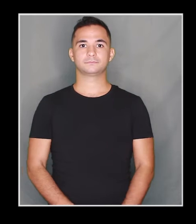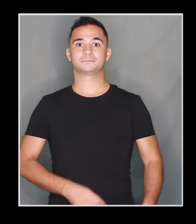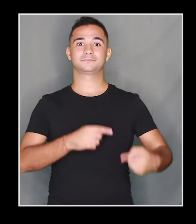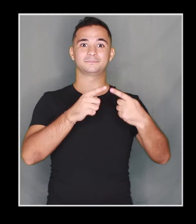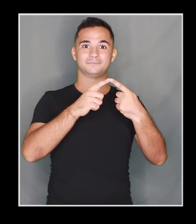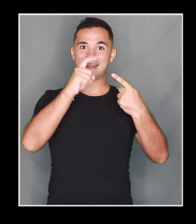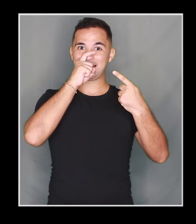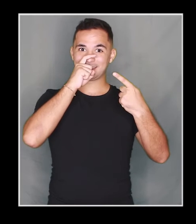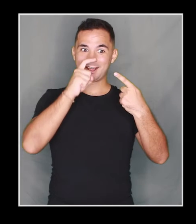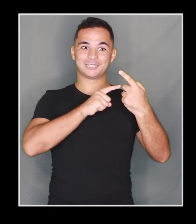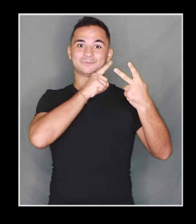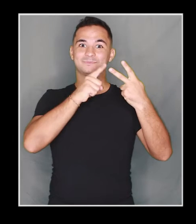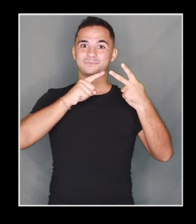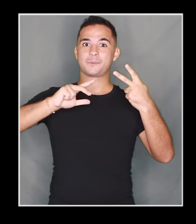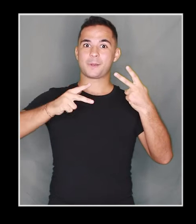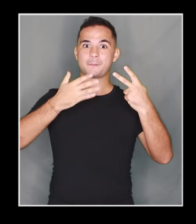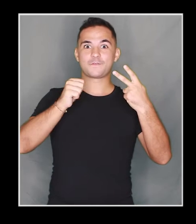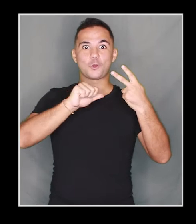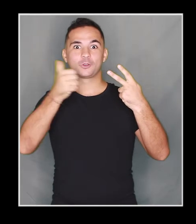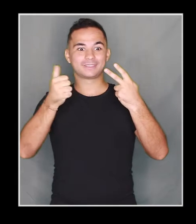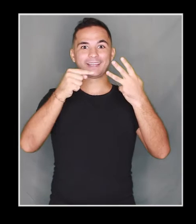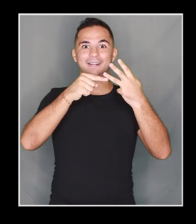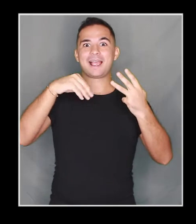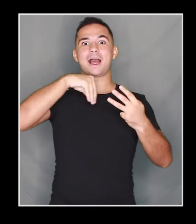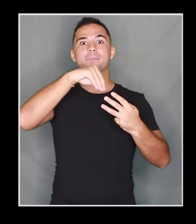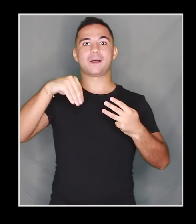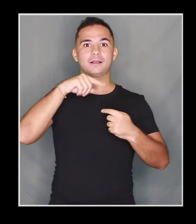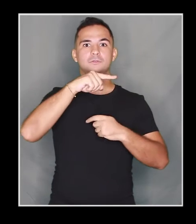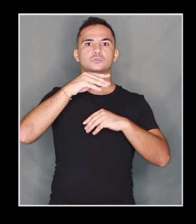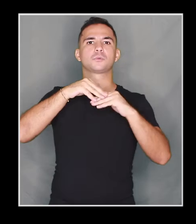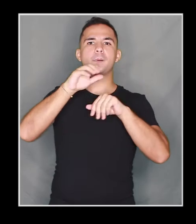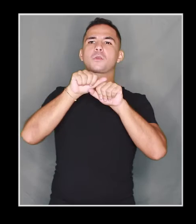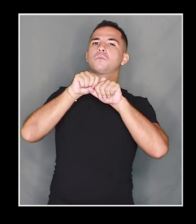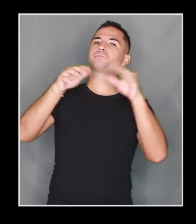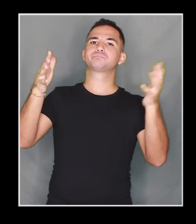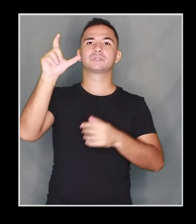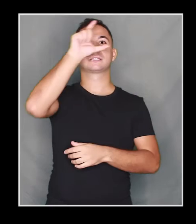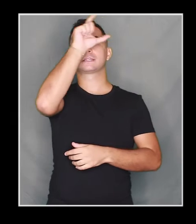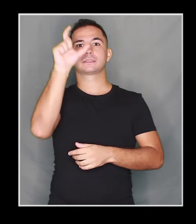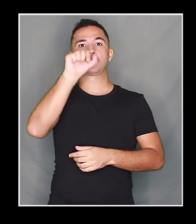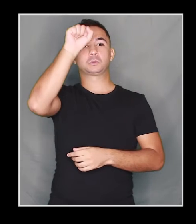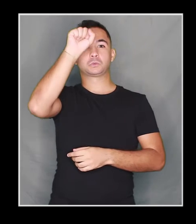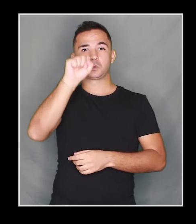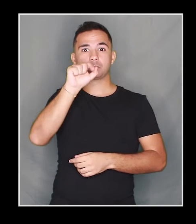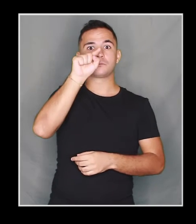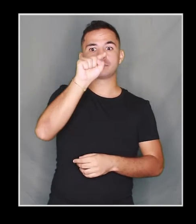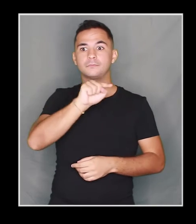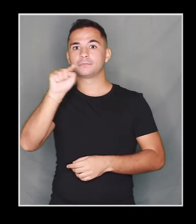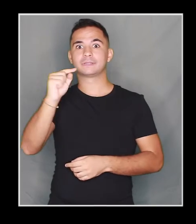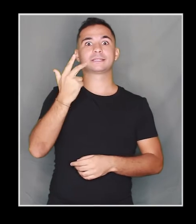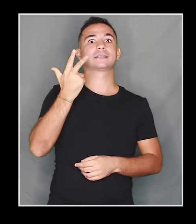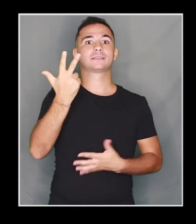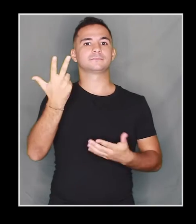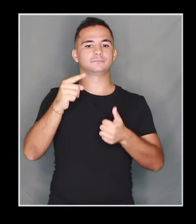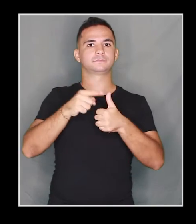There was also a third school, the Naples one, that spread throughout Campania, Apulia and